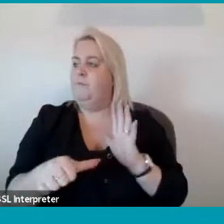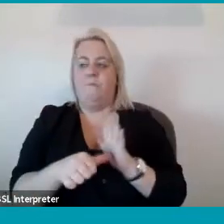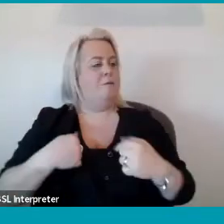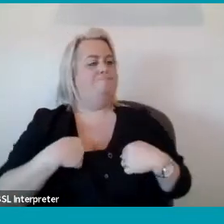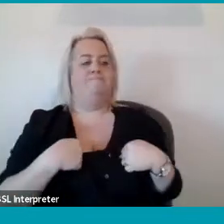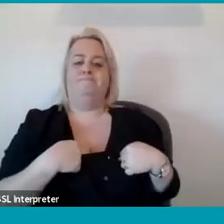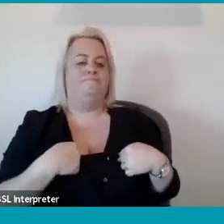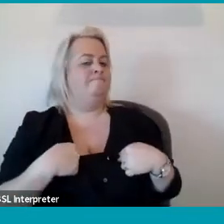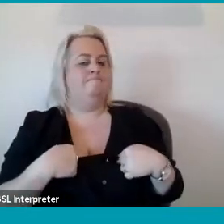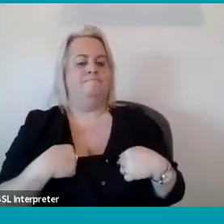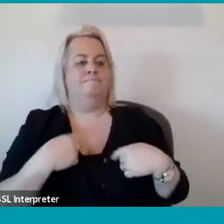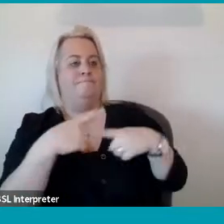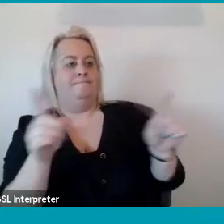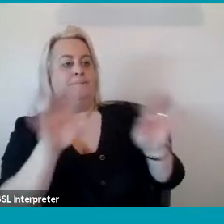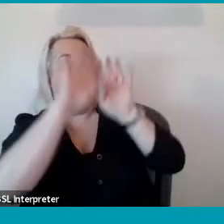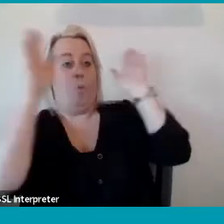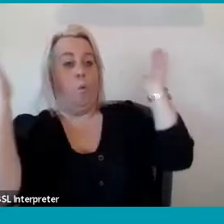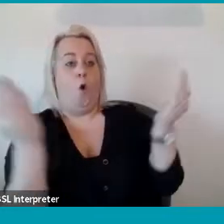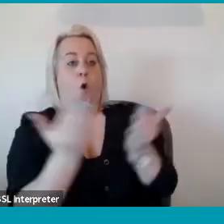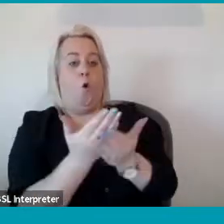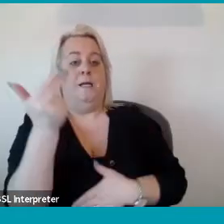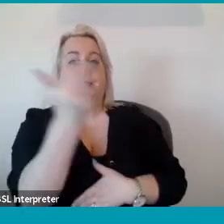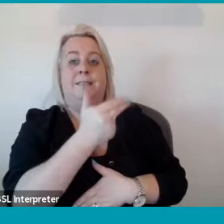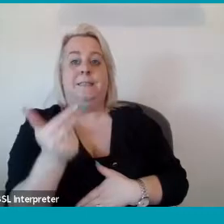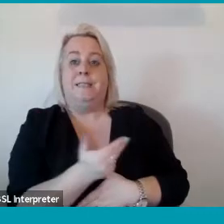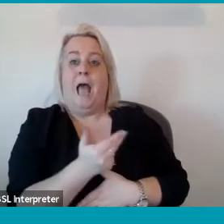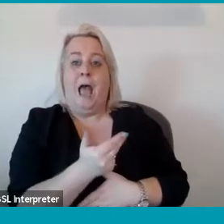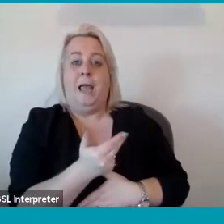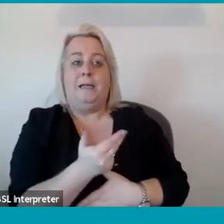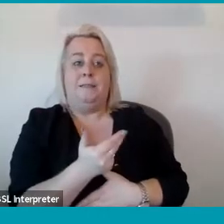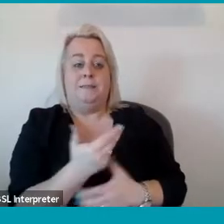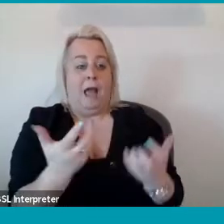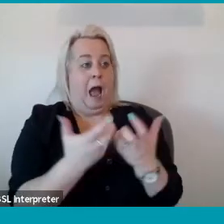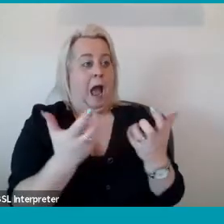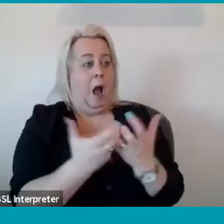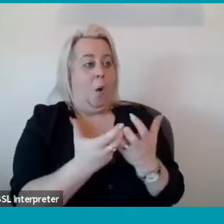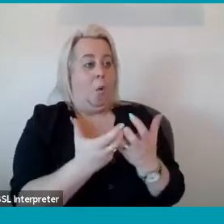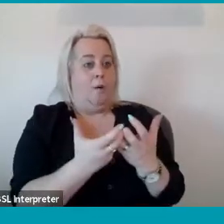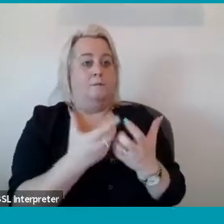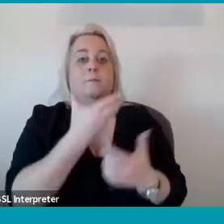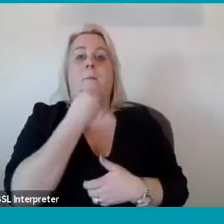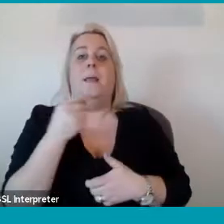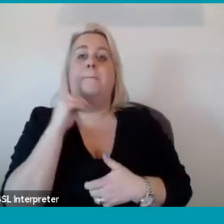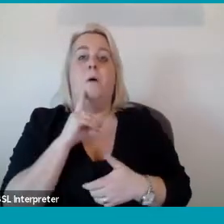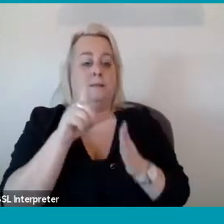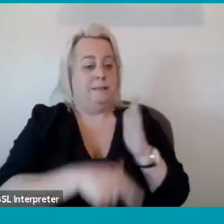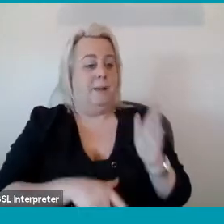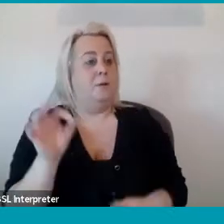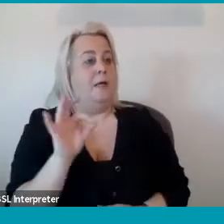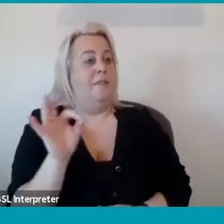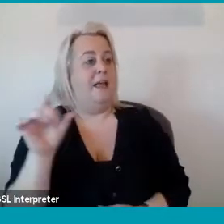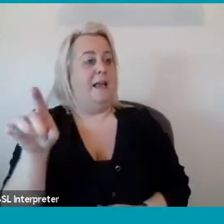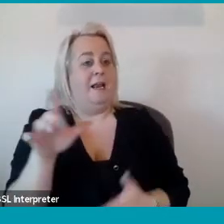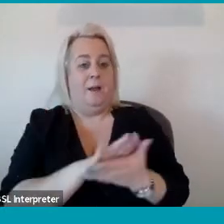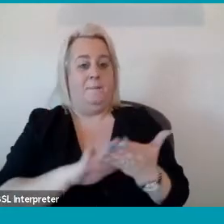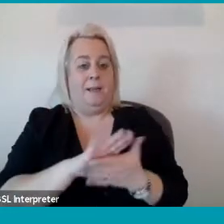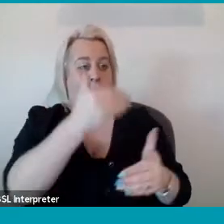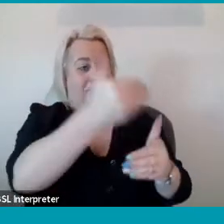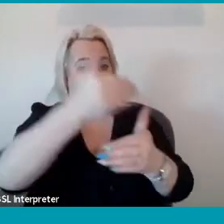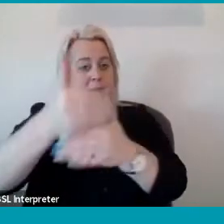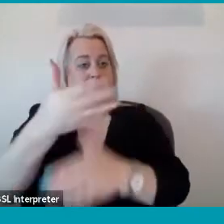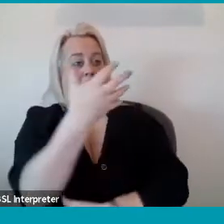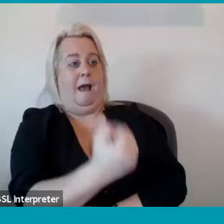that the world we live in was designed by non-disabled people for non-disabled people. And actually, there are barriers that need to be